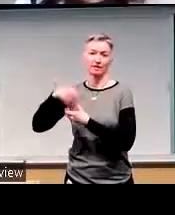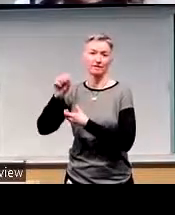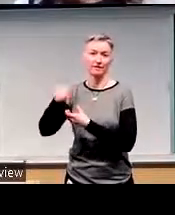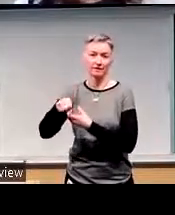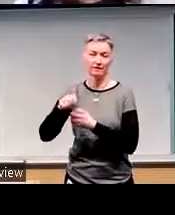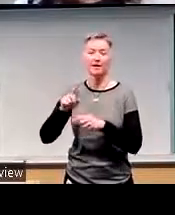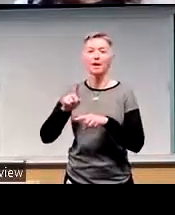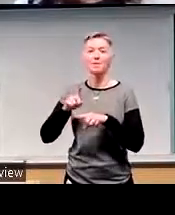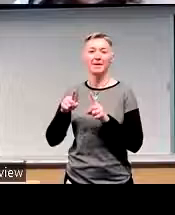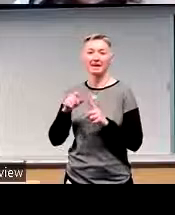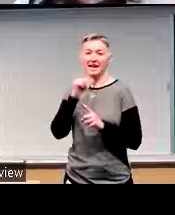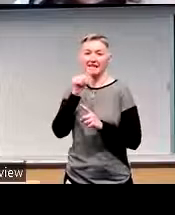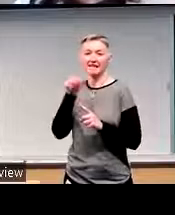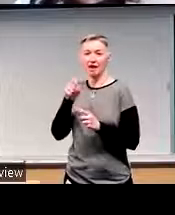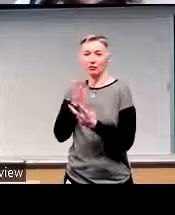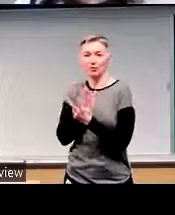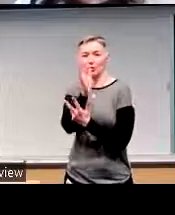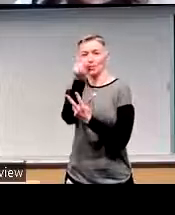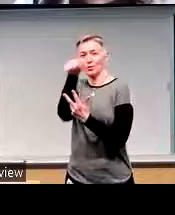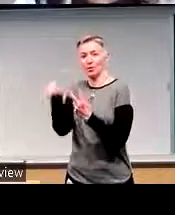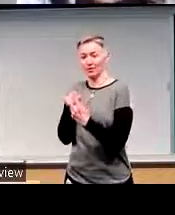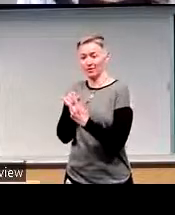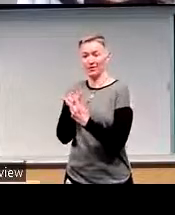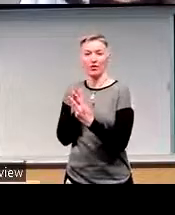not mediated by prosociality.